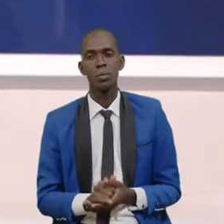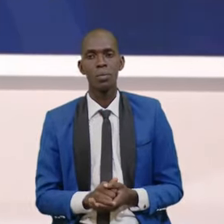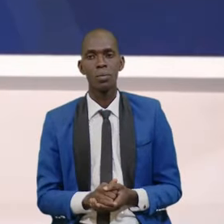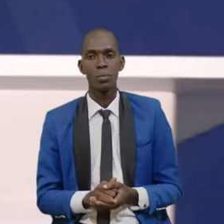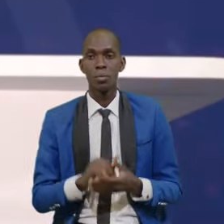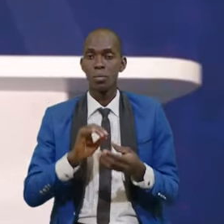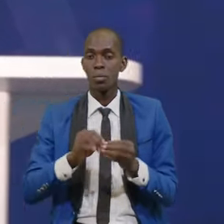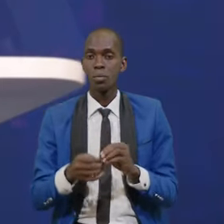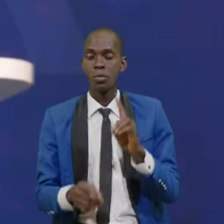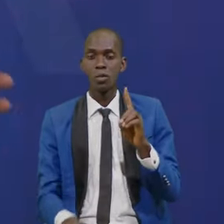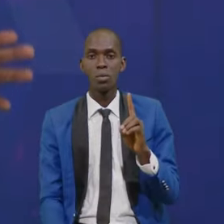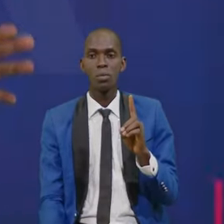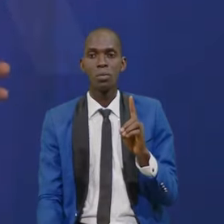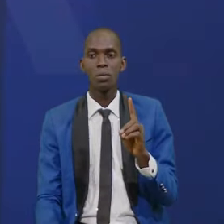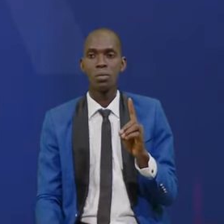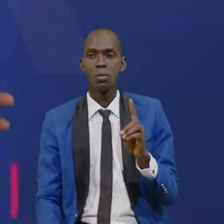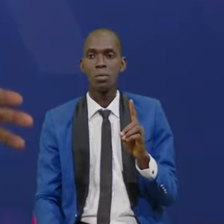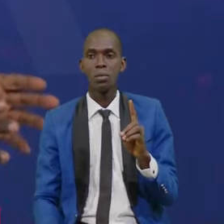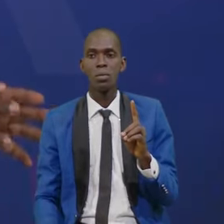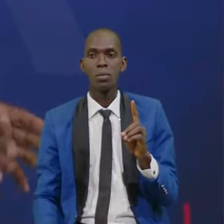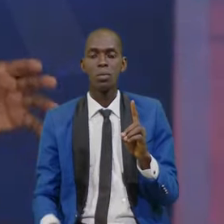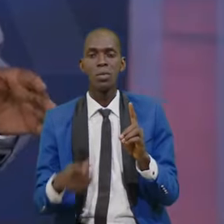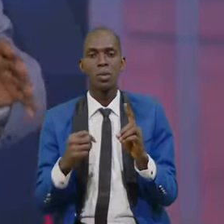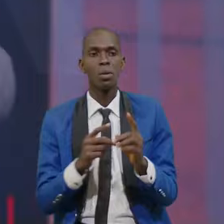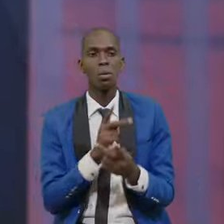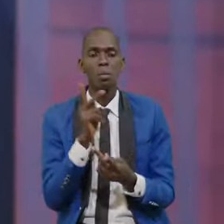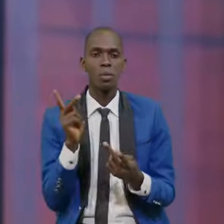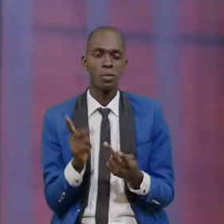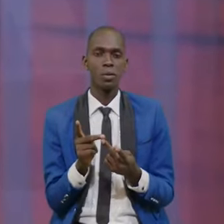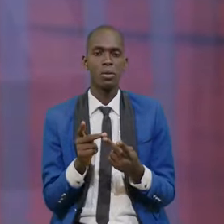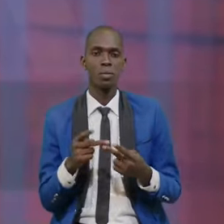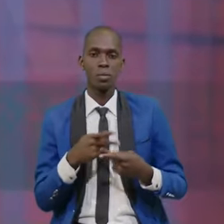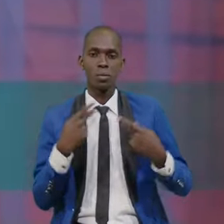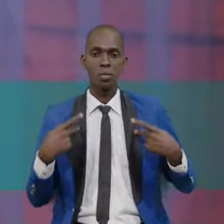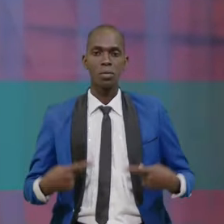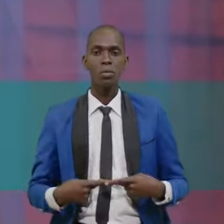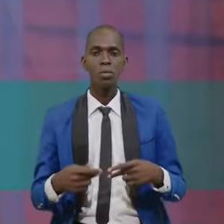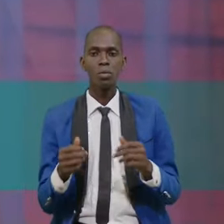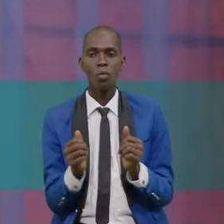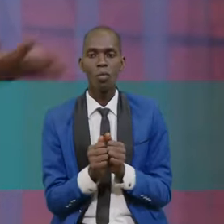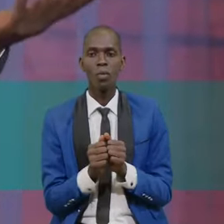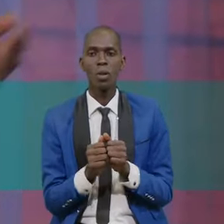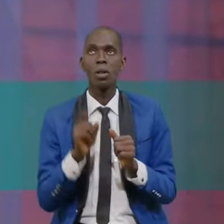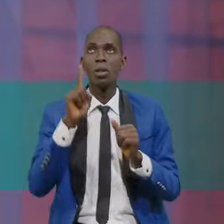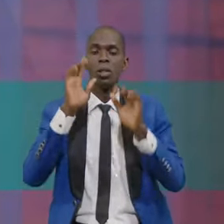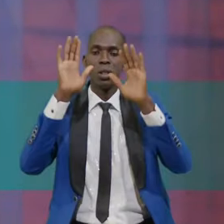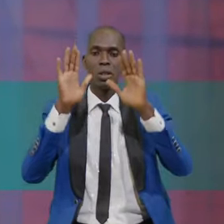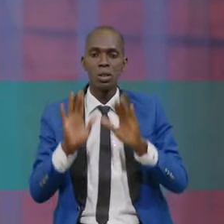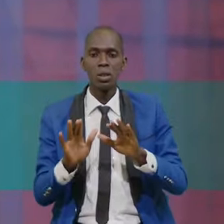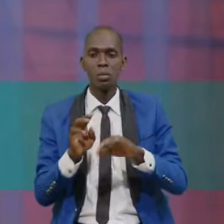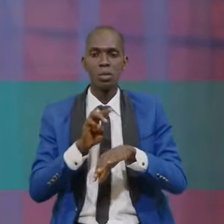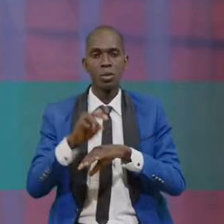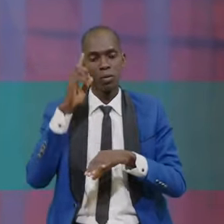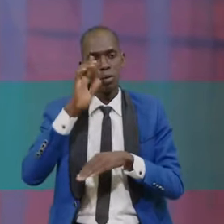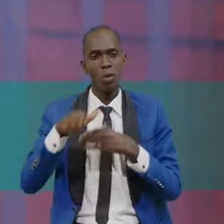number one, the perfect priest with excellent ministry for all men.